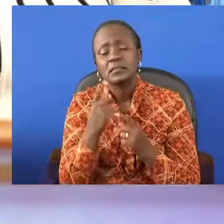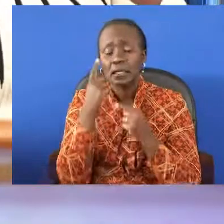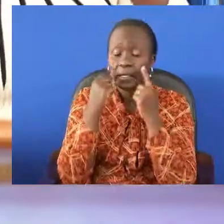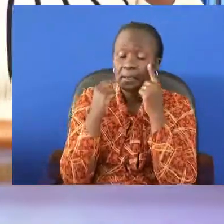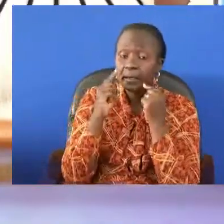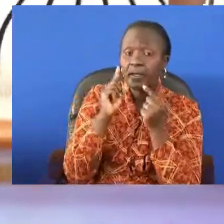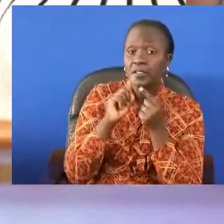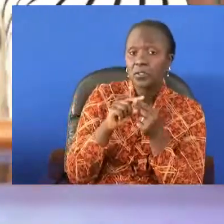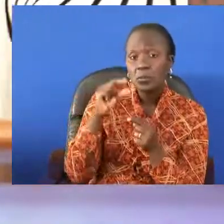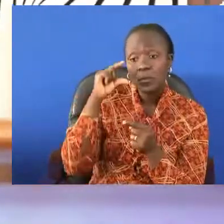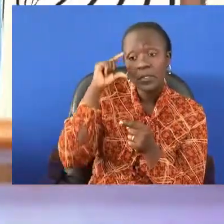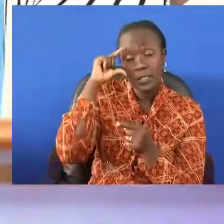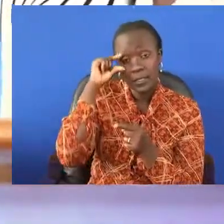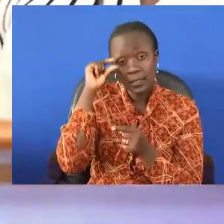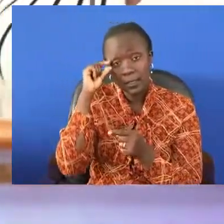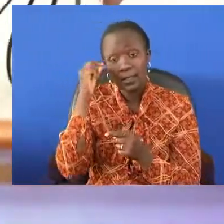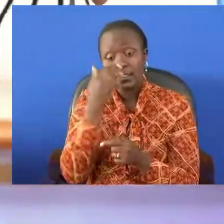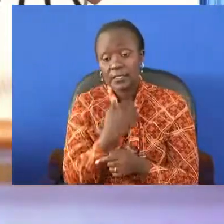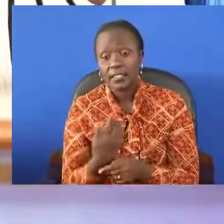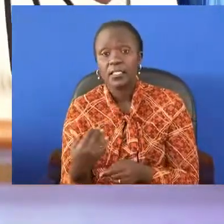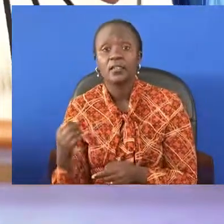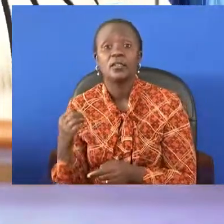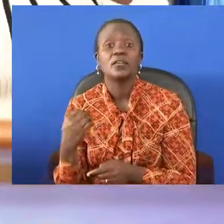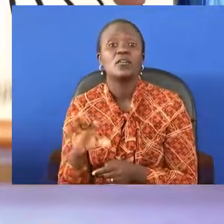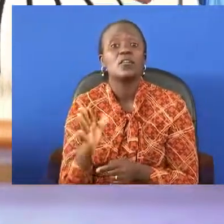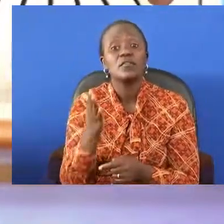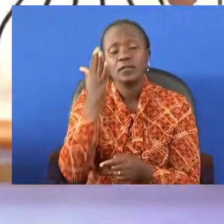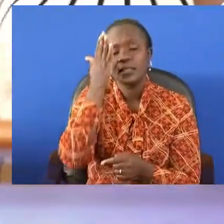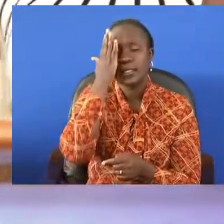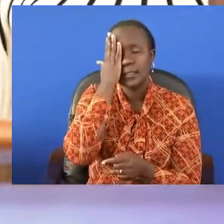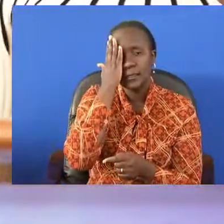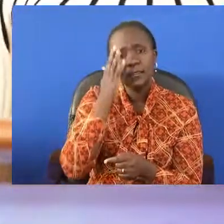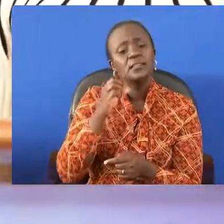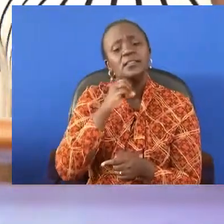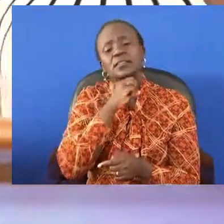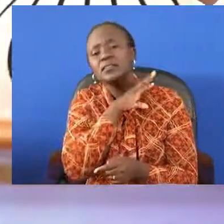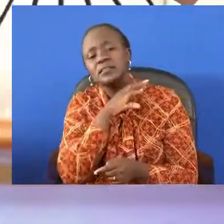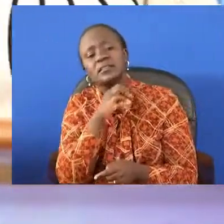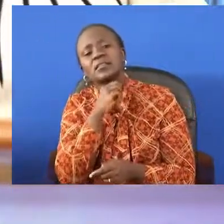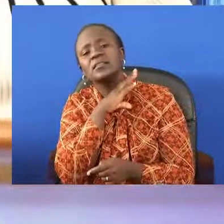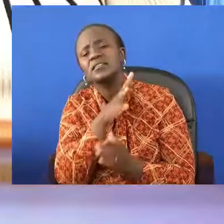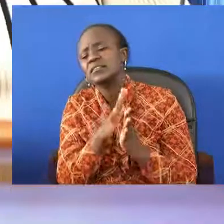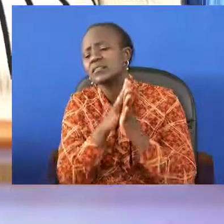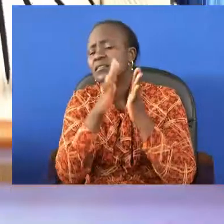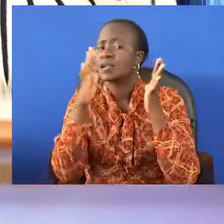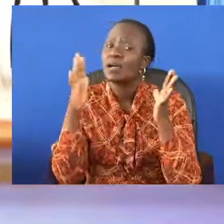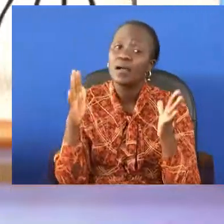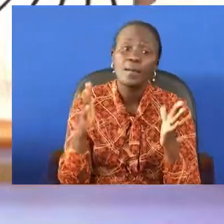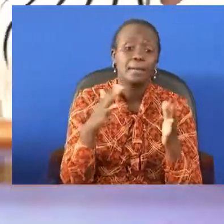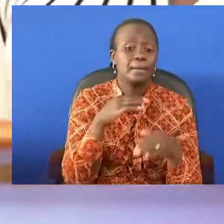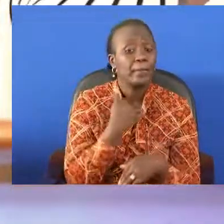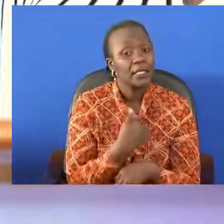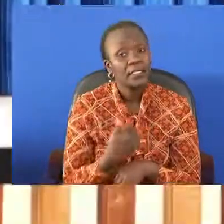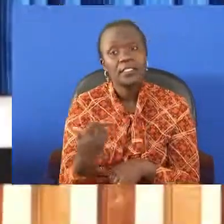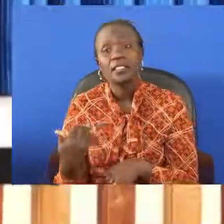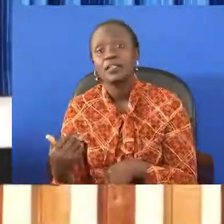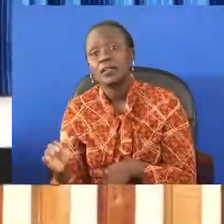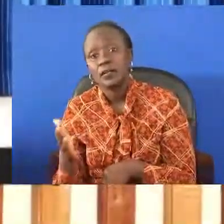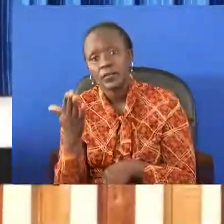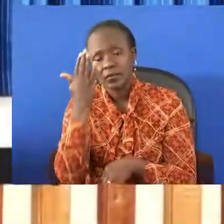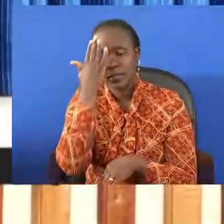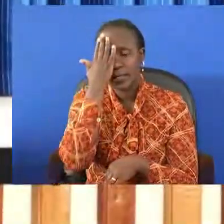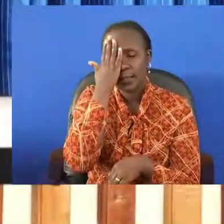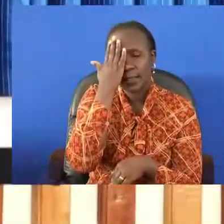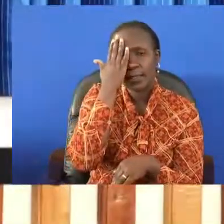walimlilia Musa. Wana wa Israeli walinungunika sana. Wana